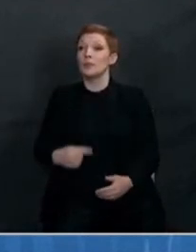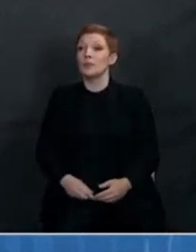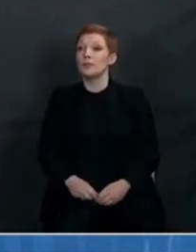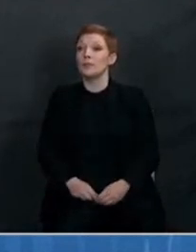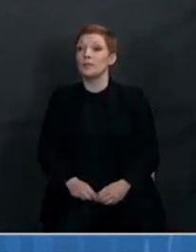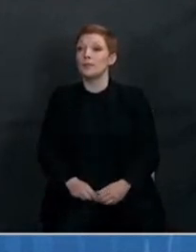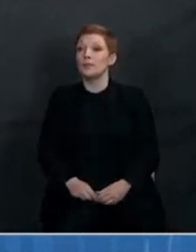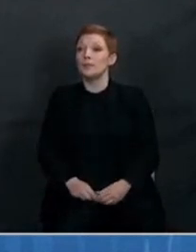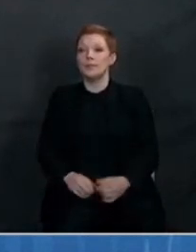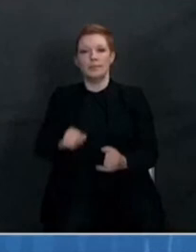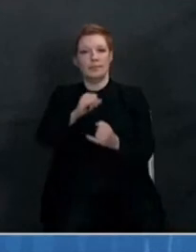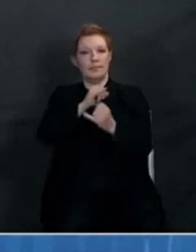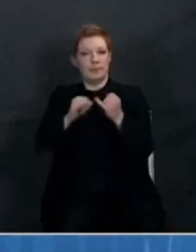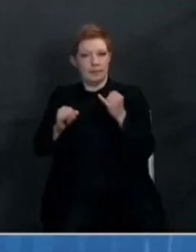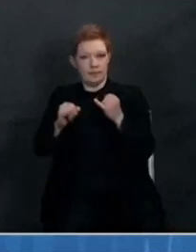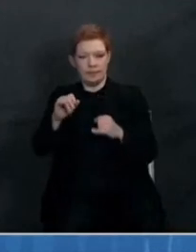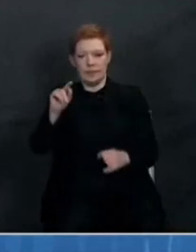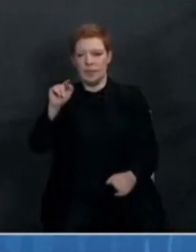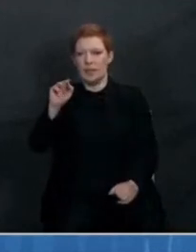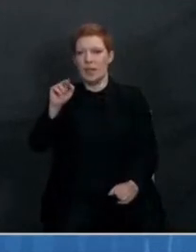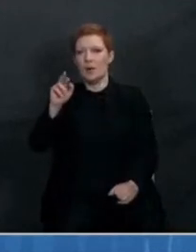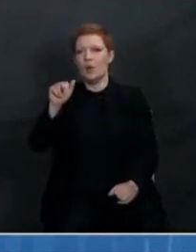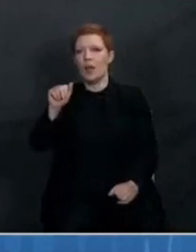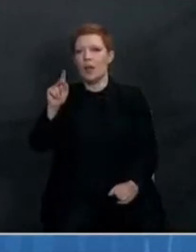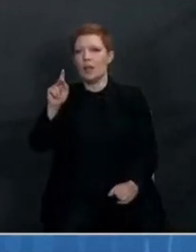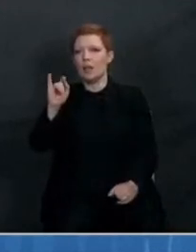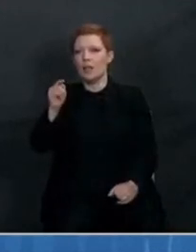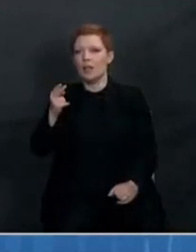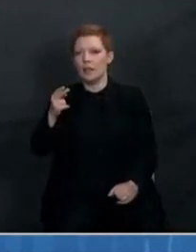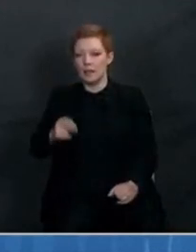All right, last we'll go to Tamara Keith, NPR.